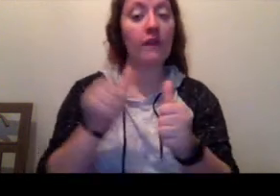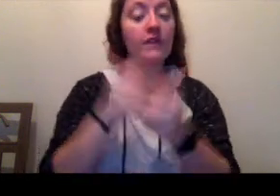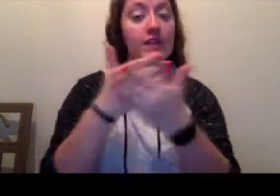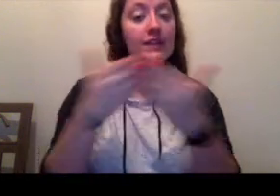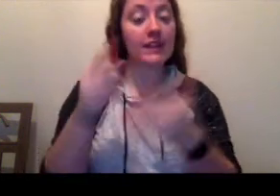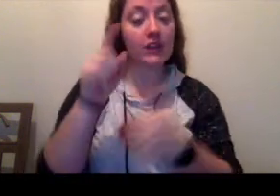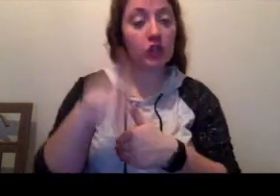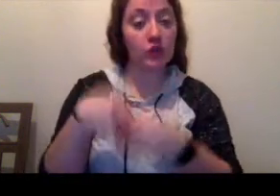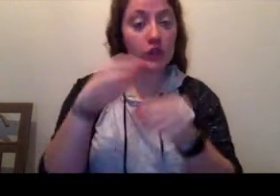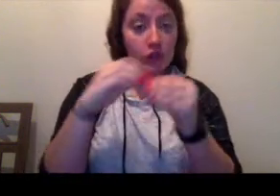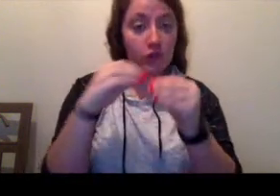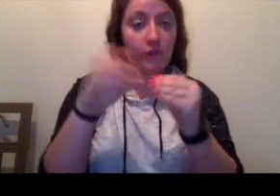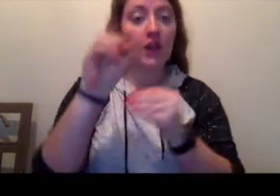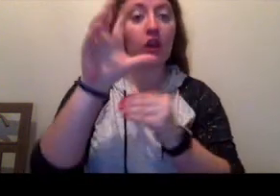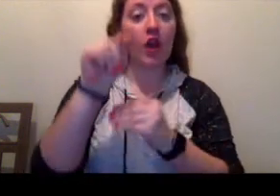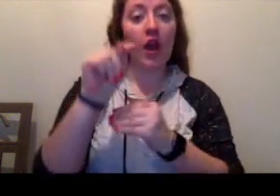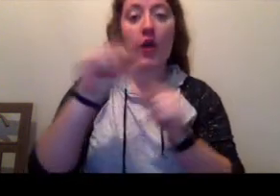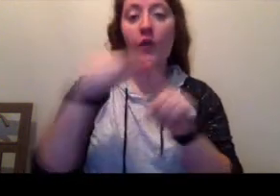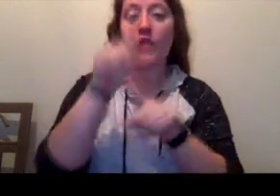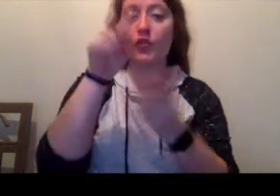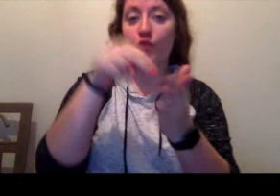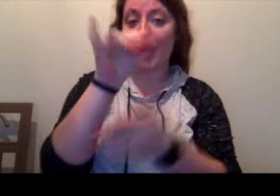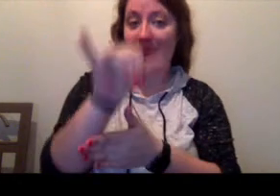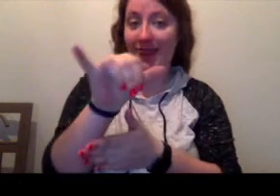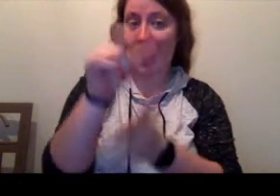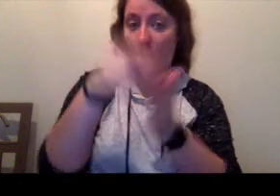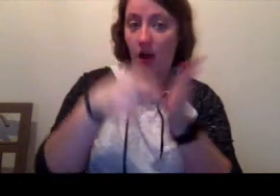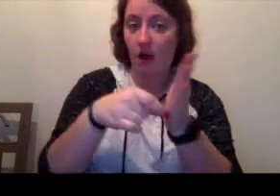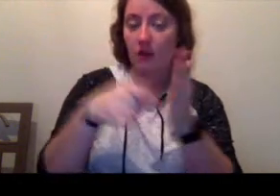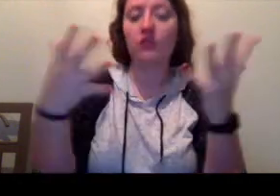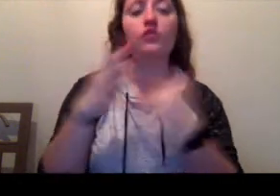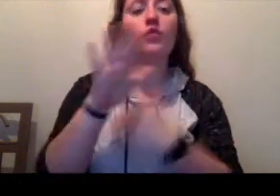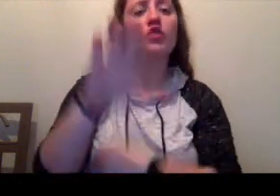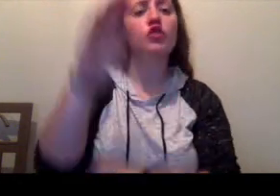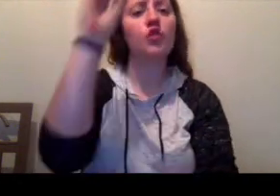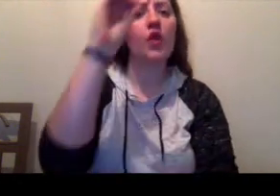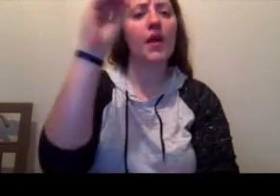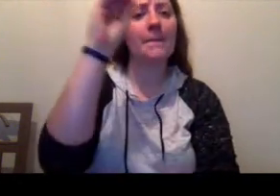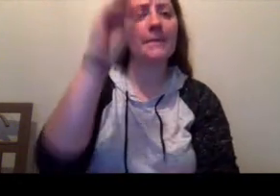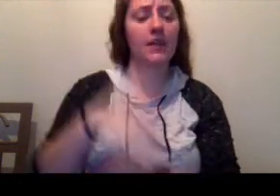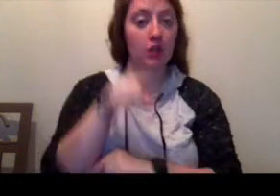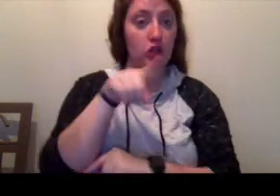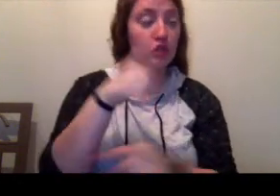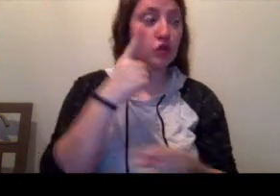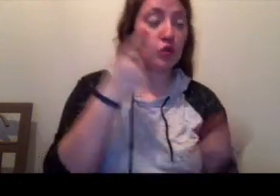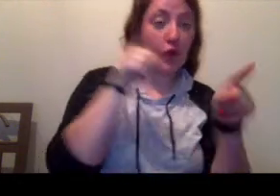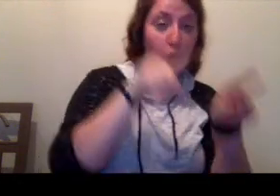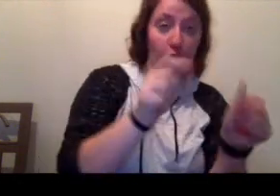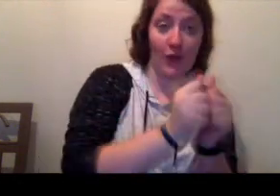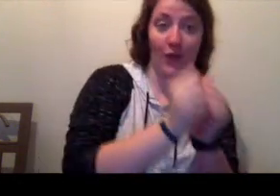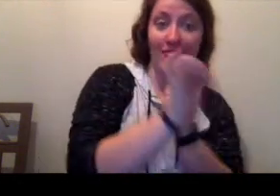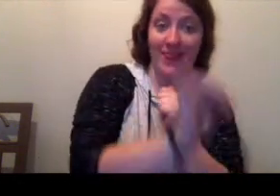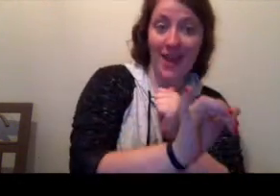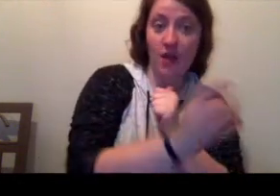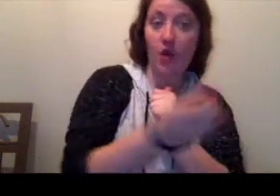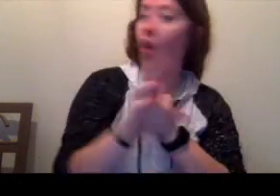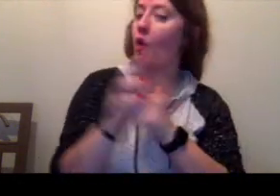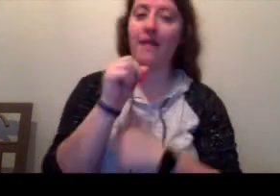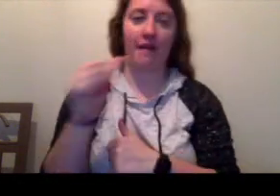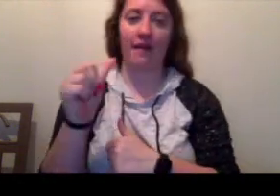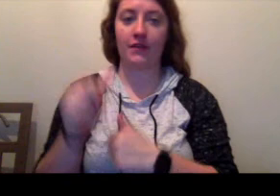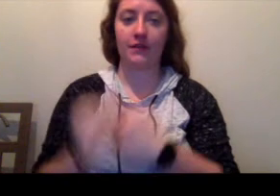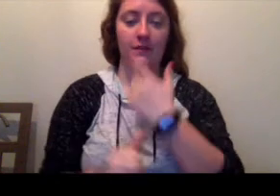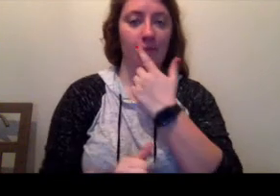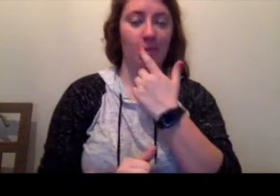you read that article is, what is your opinion? Do you agree with the author or not?